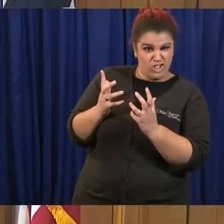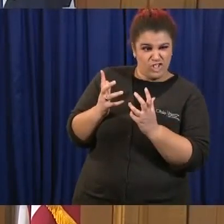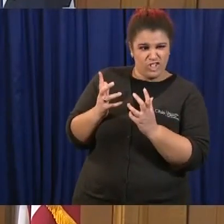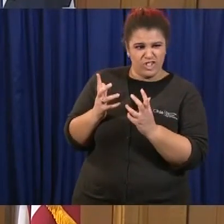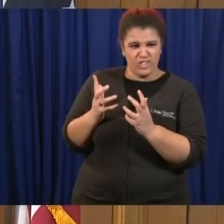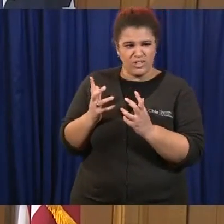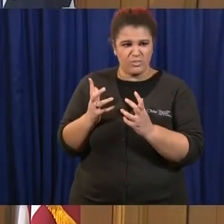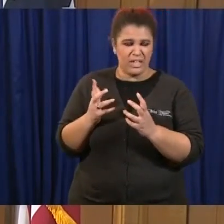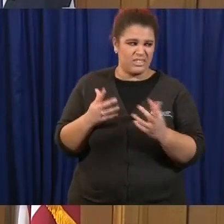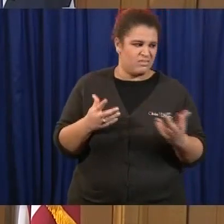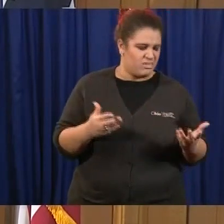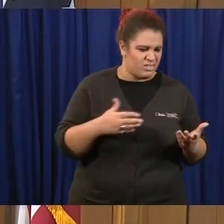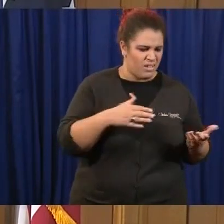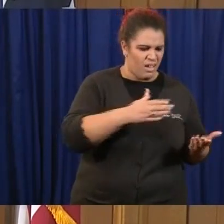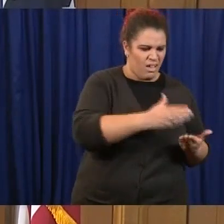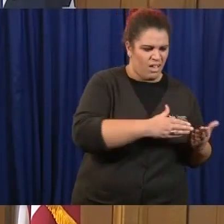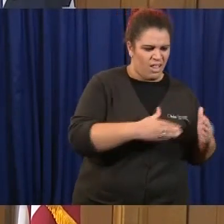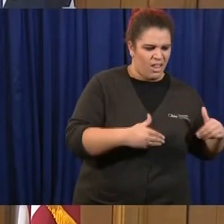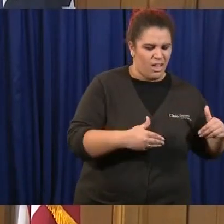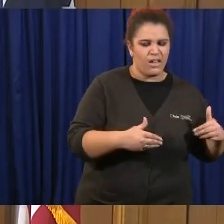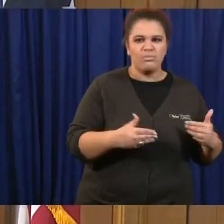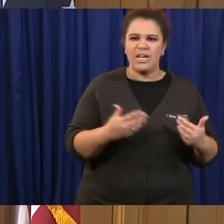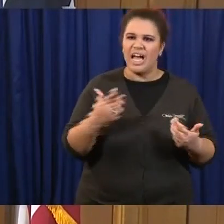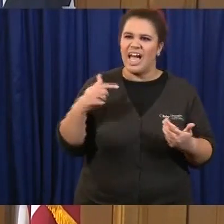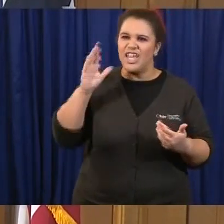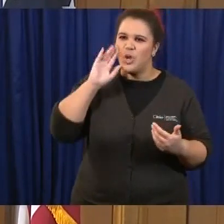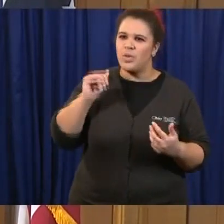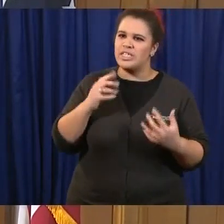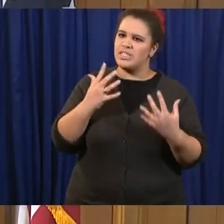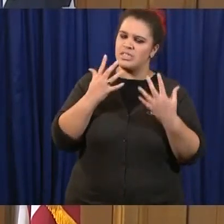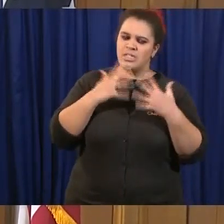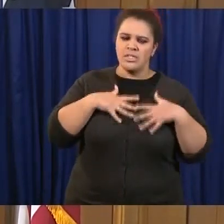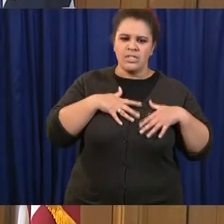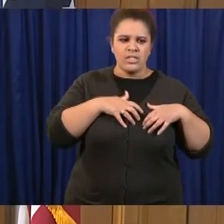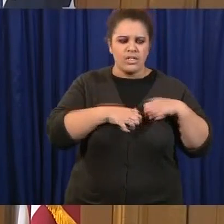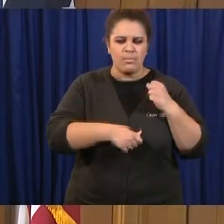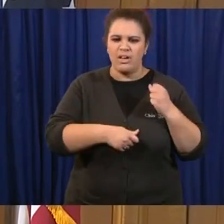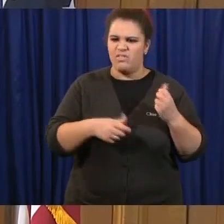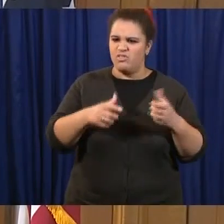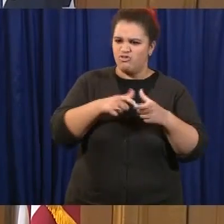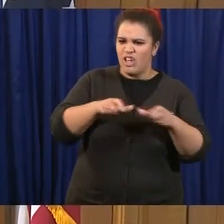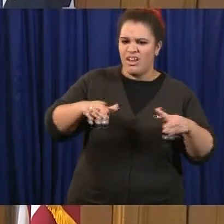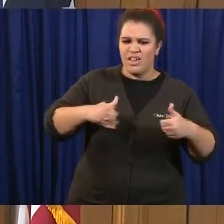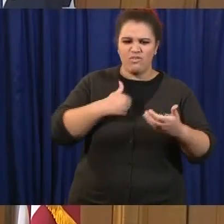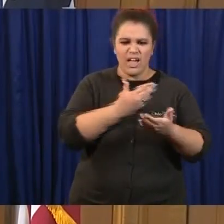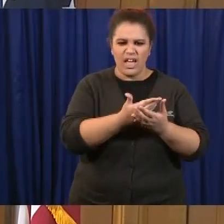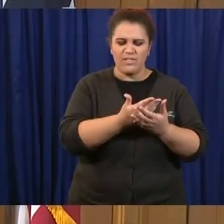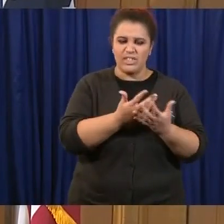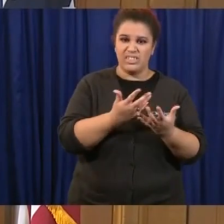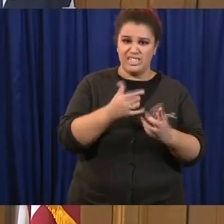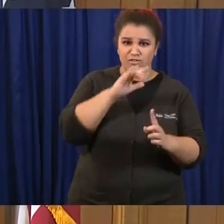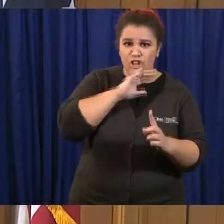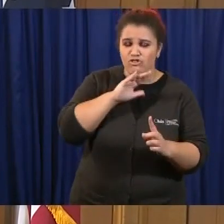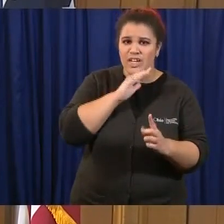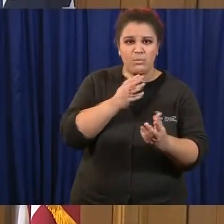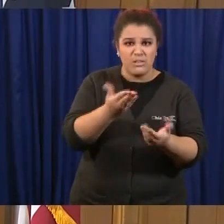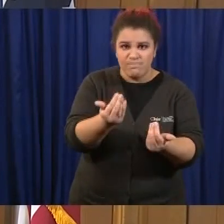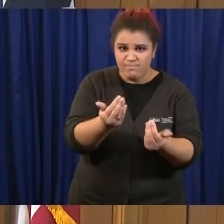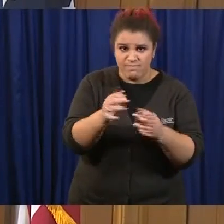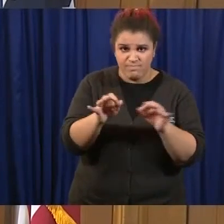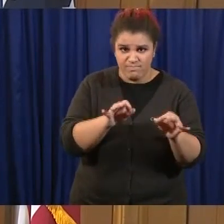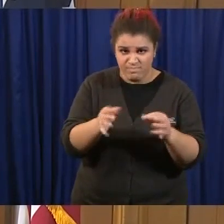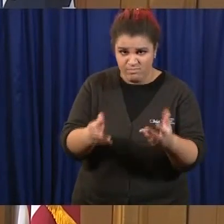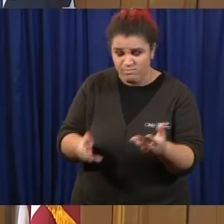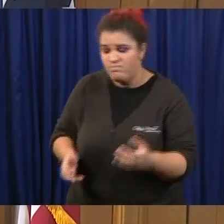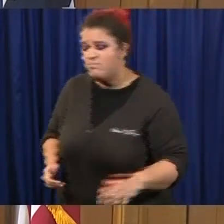the timing of when their checks might come. I'll start. It's frustrating. I've had Bill's